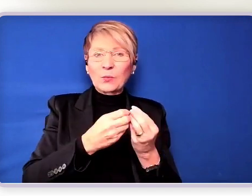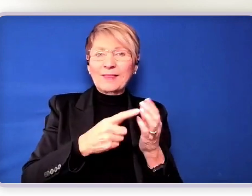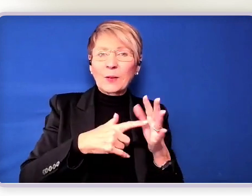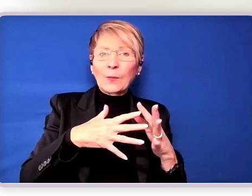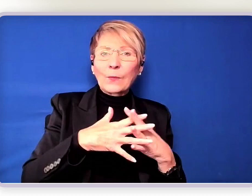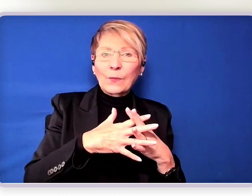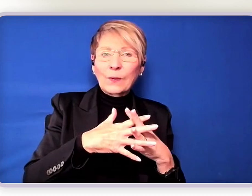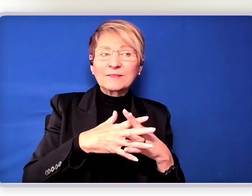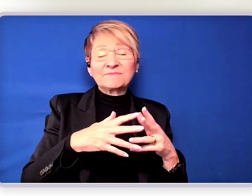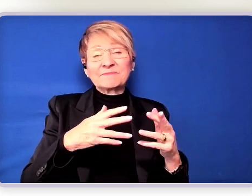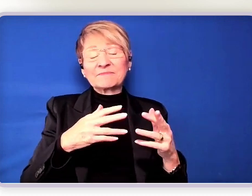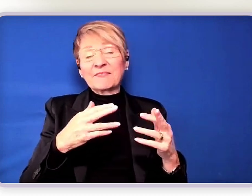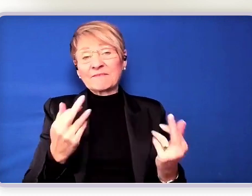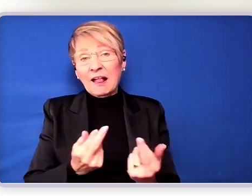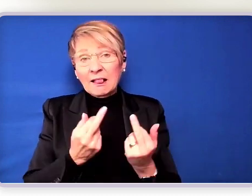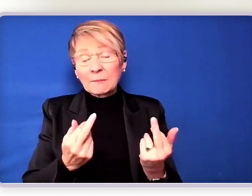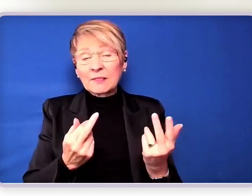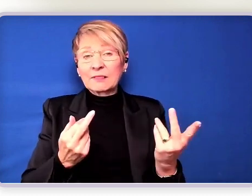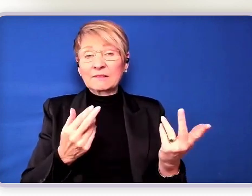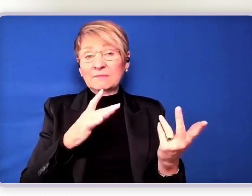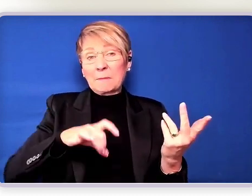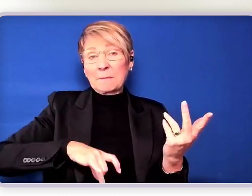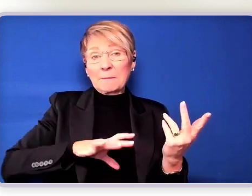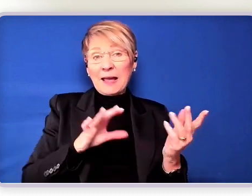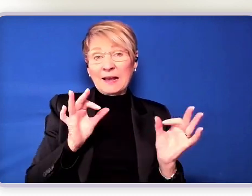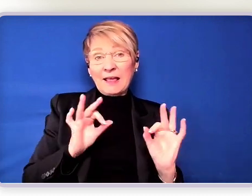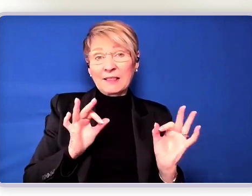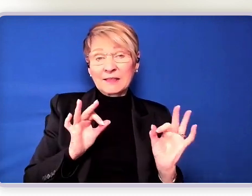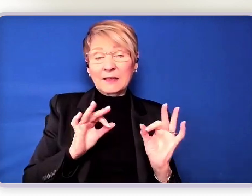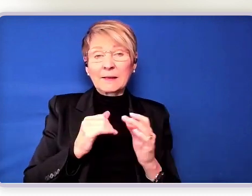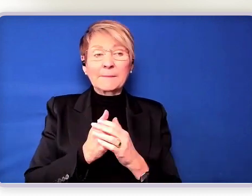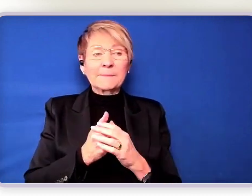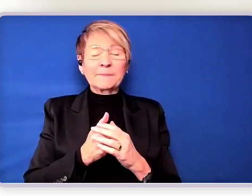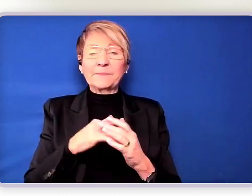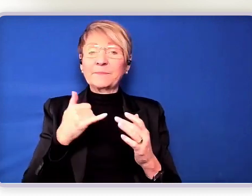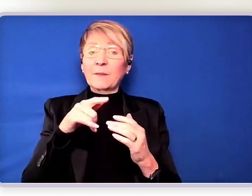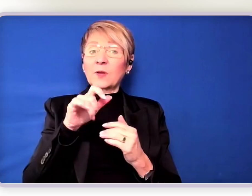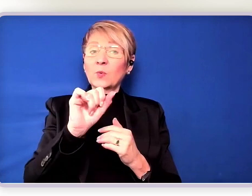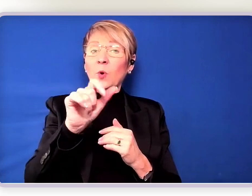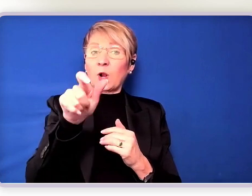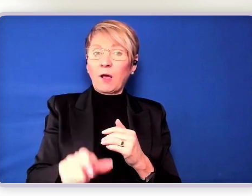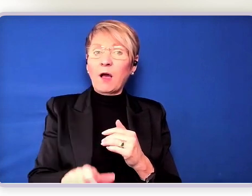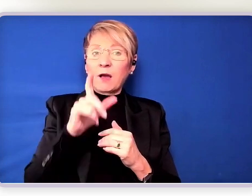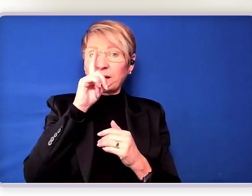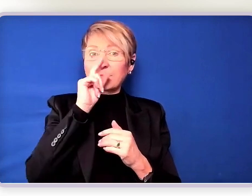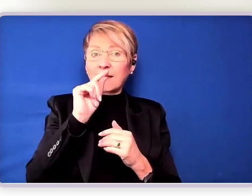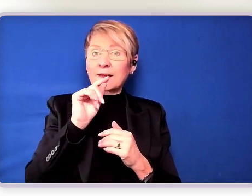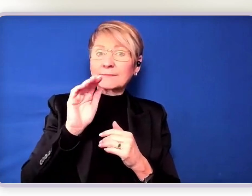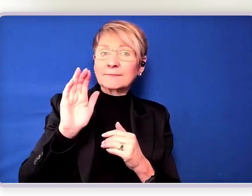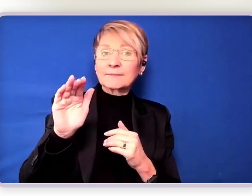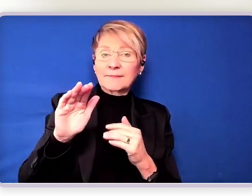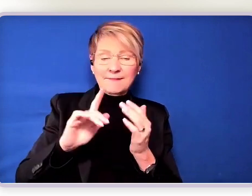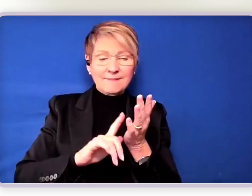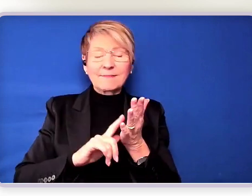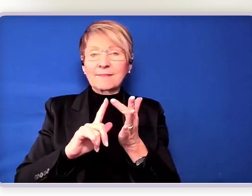free. And your client may be able to access legal aid, but they've got a pretty severe